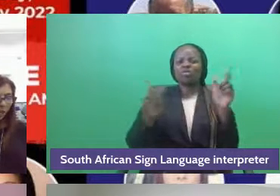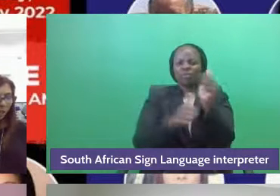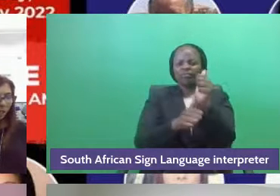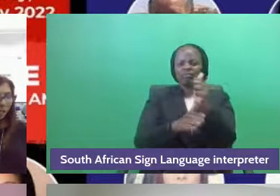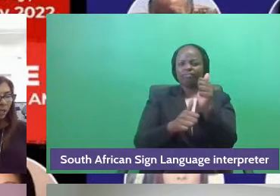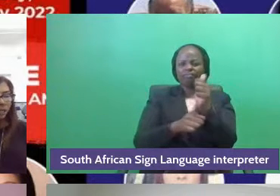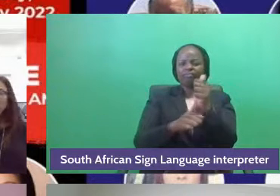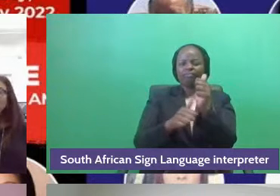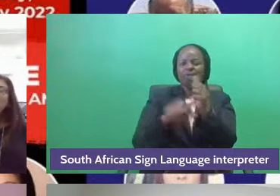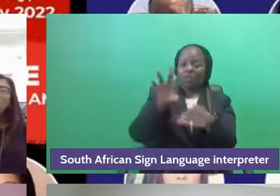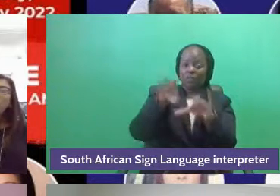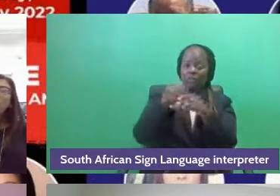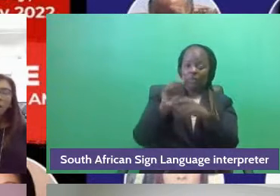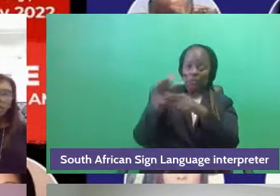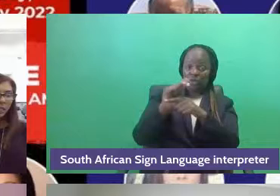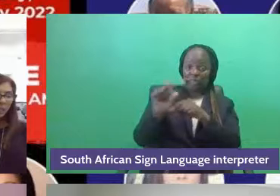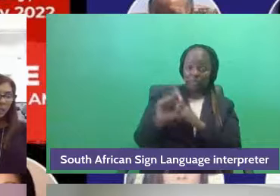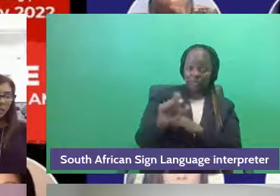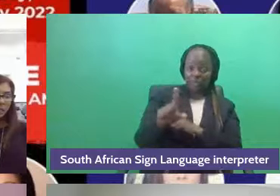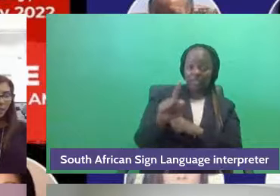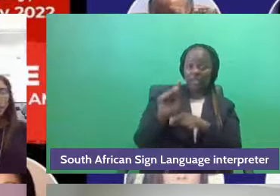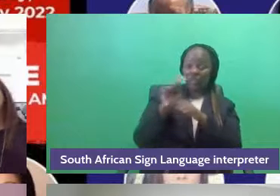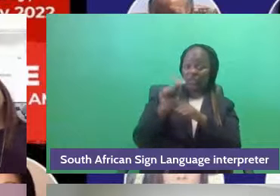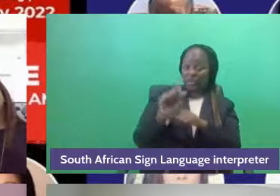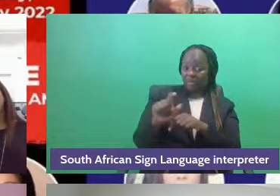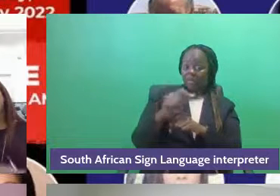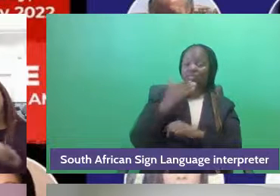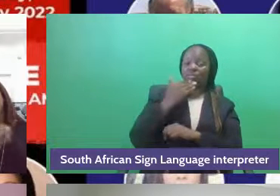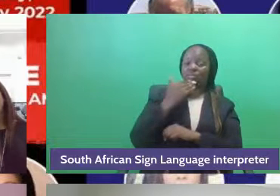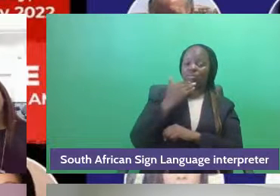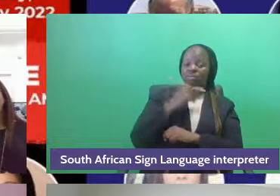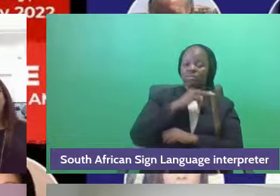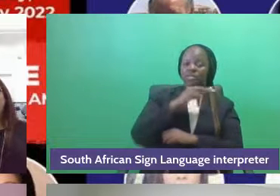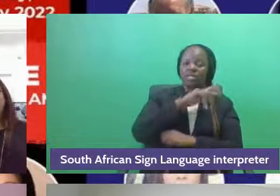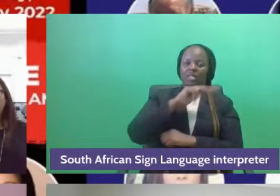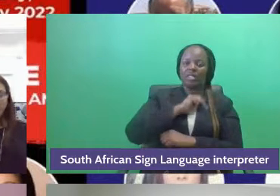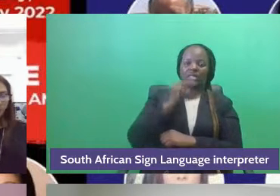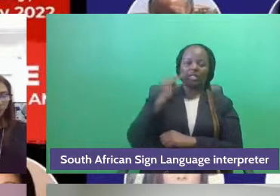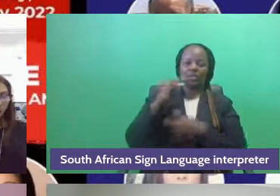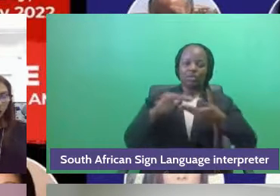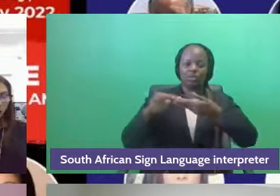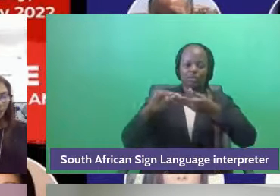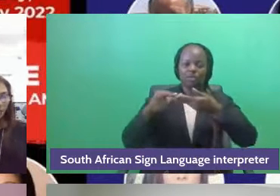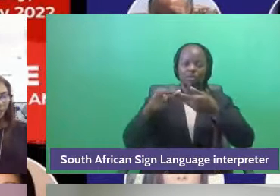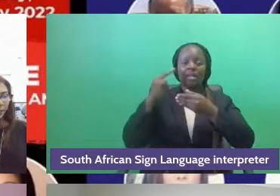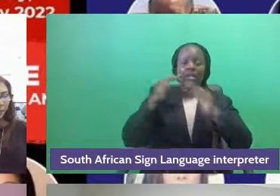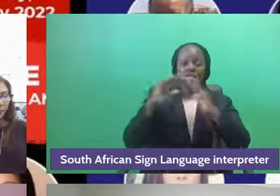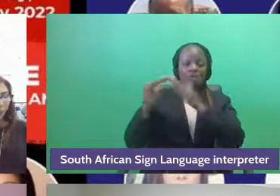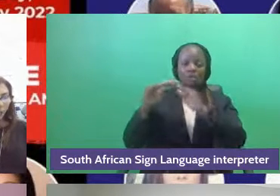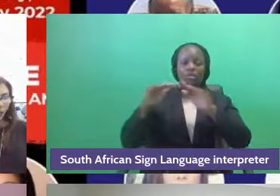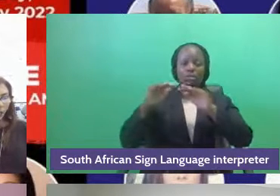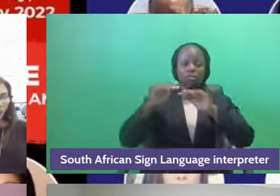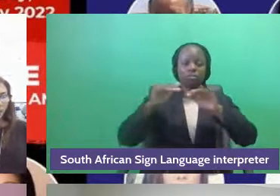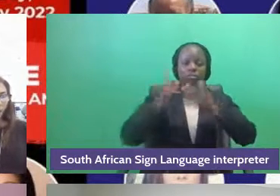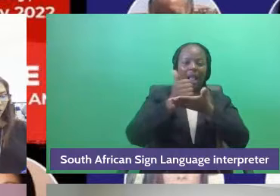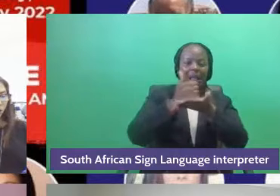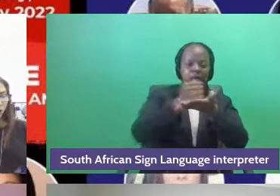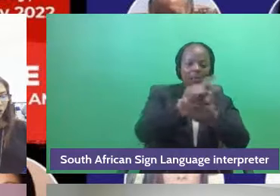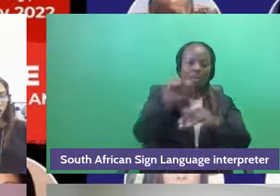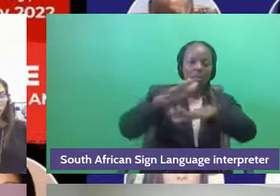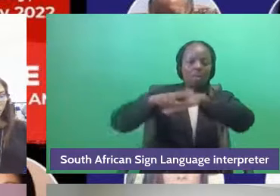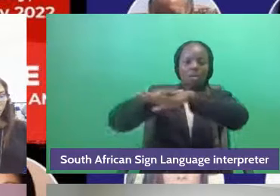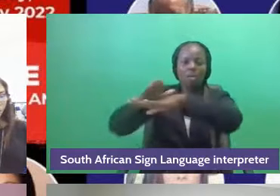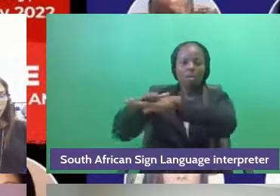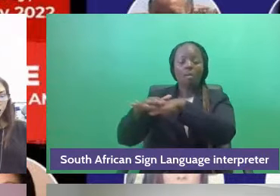the training. This training allows KZNDA to also expand our reach in the deaf community. The trainees are